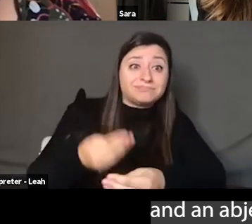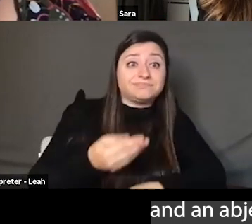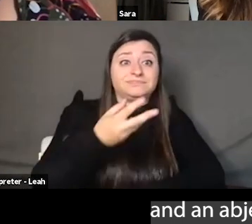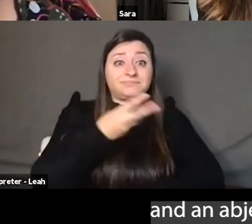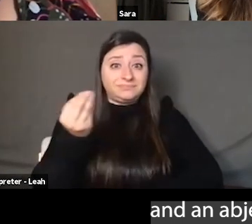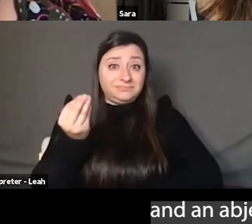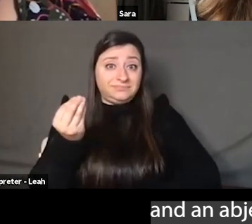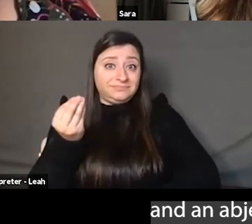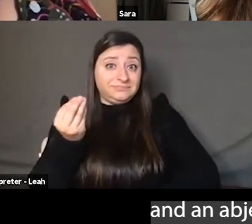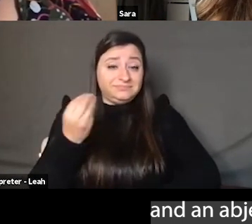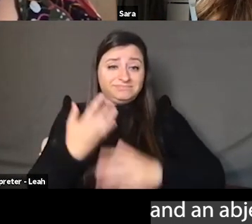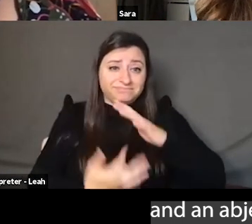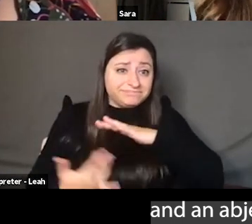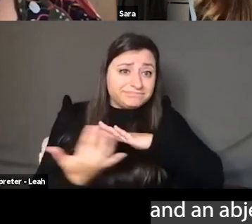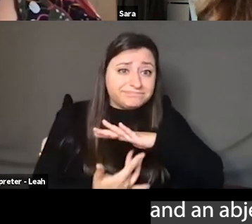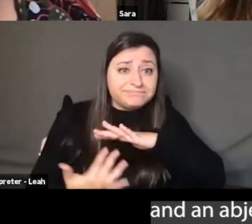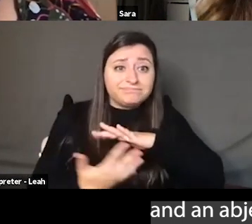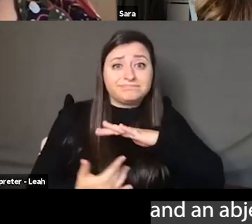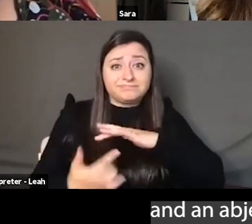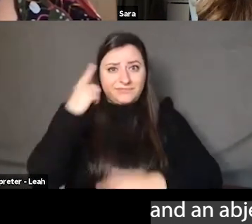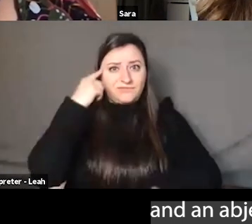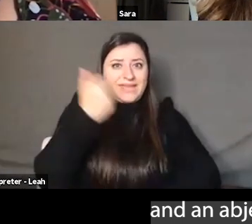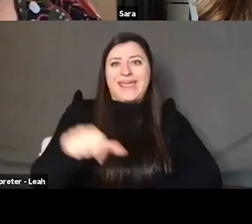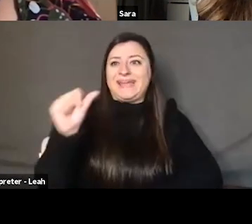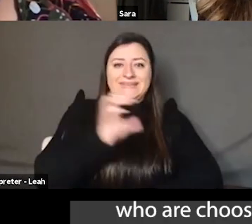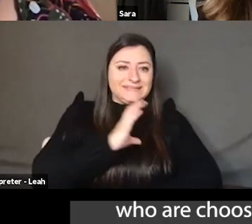and abject resentment for any fellow